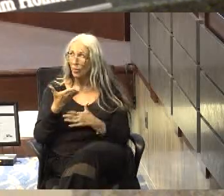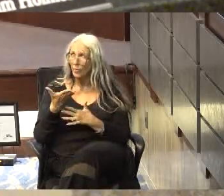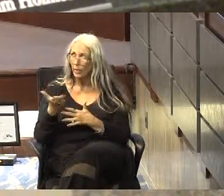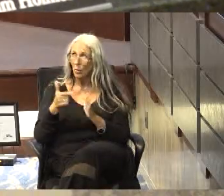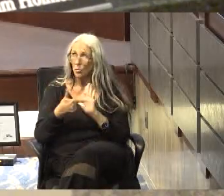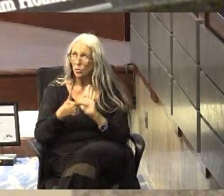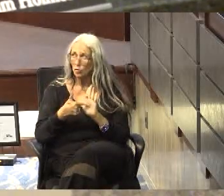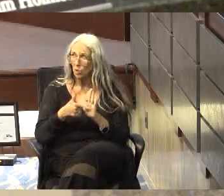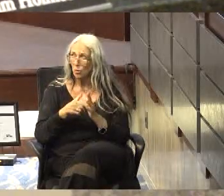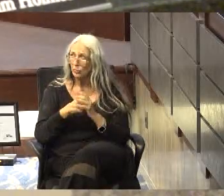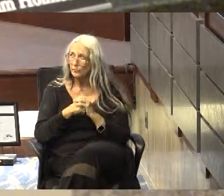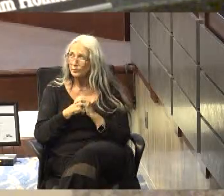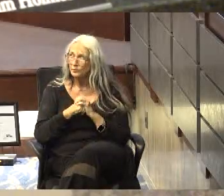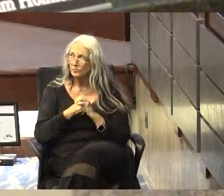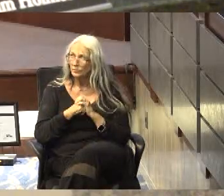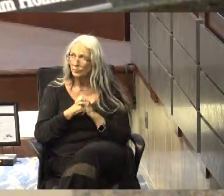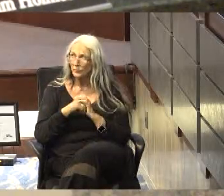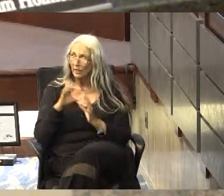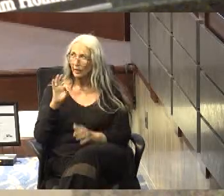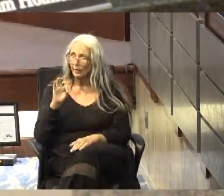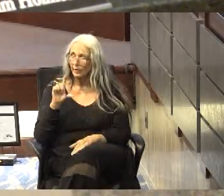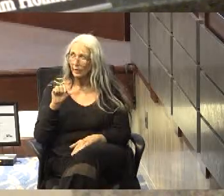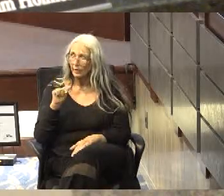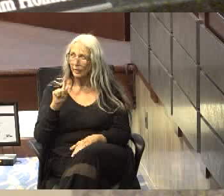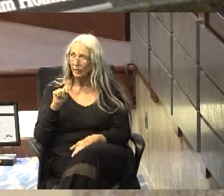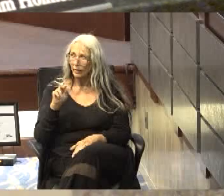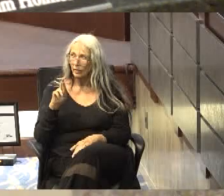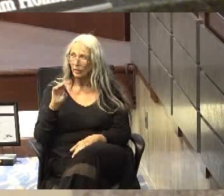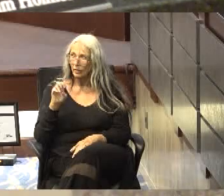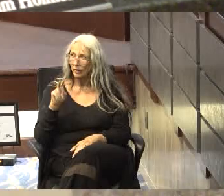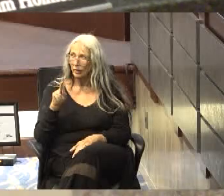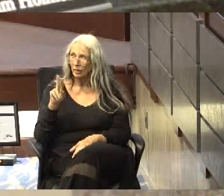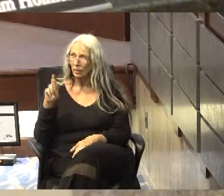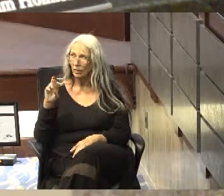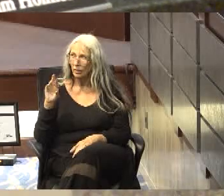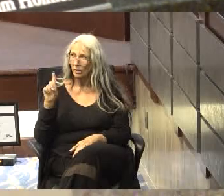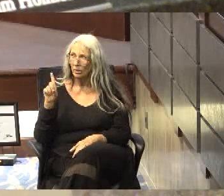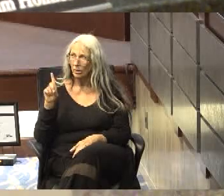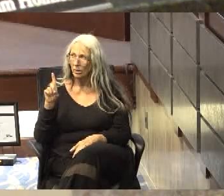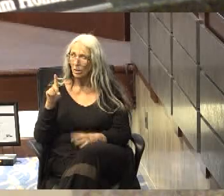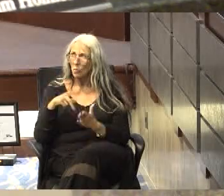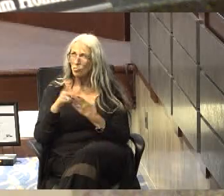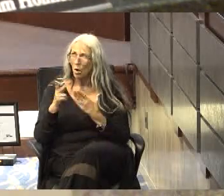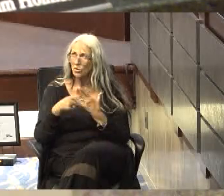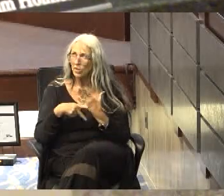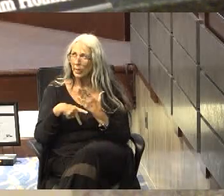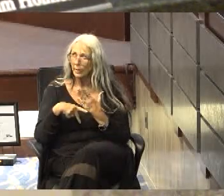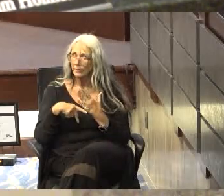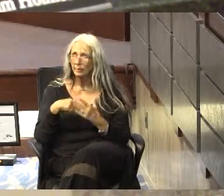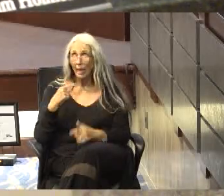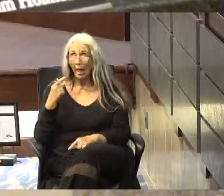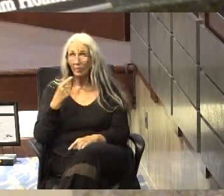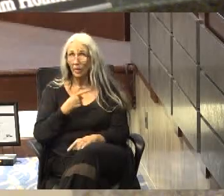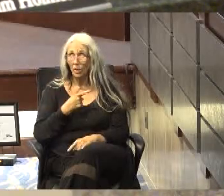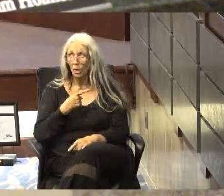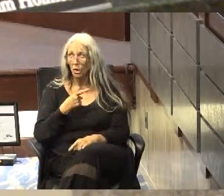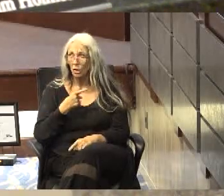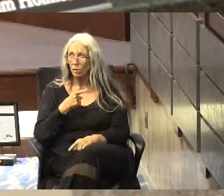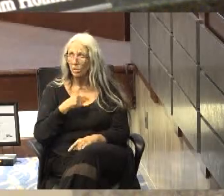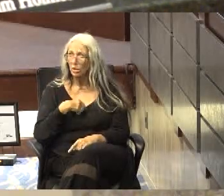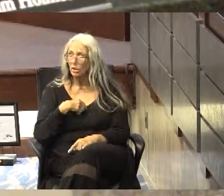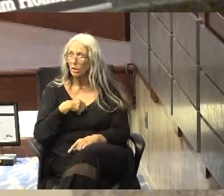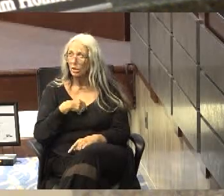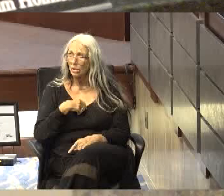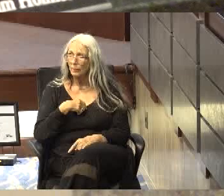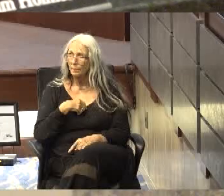is the Flat Rock, I guess a Flat Rock Road project out there in District 5, and